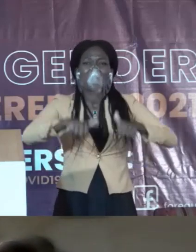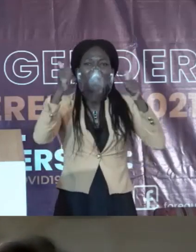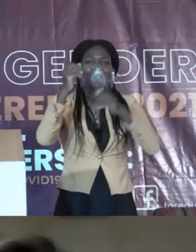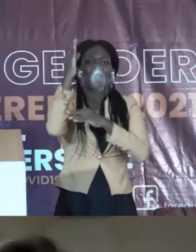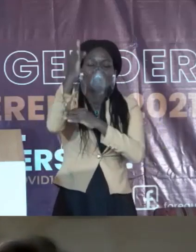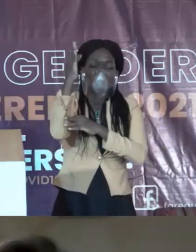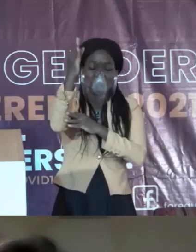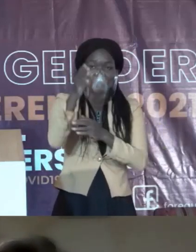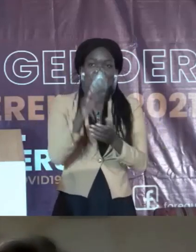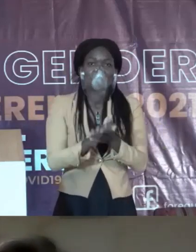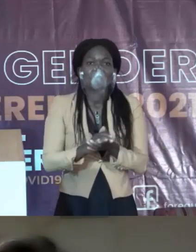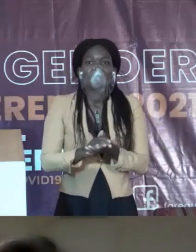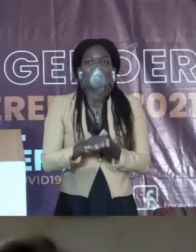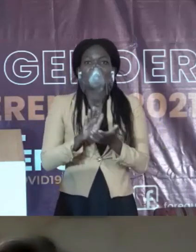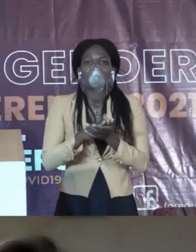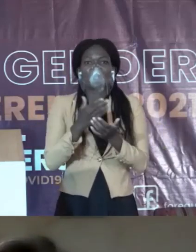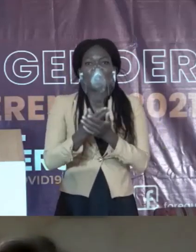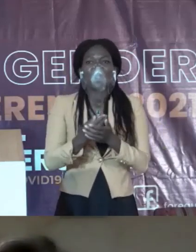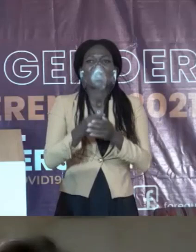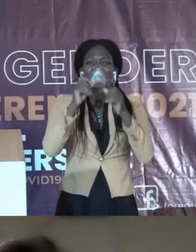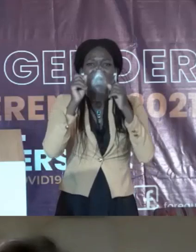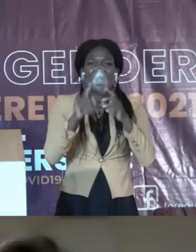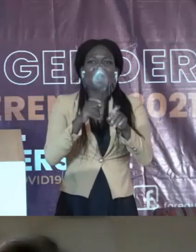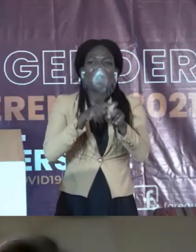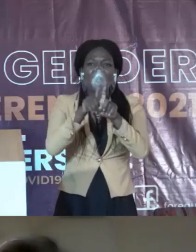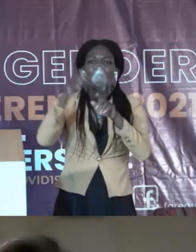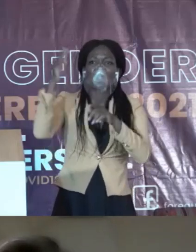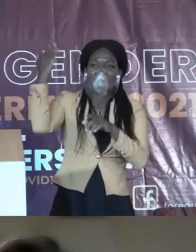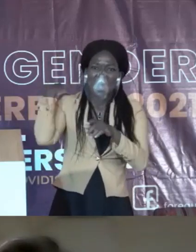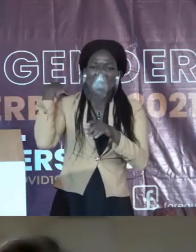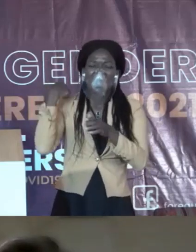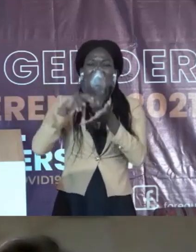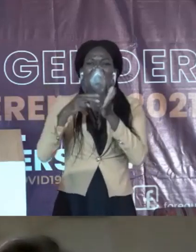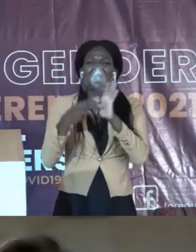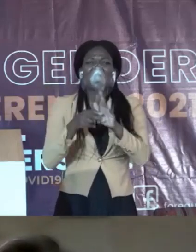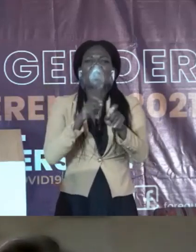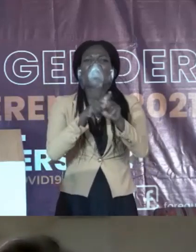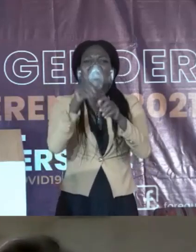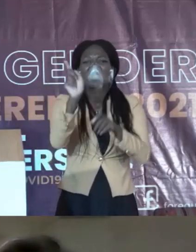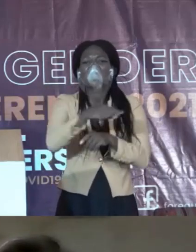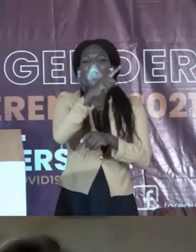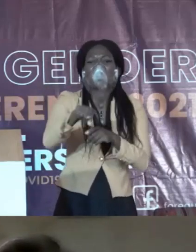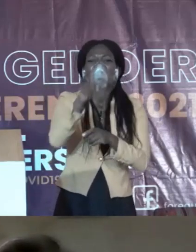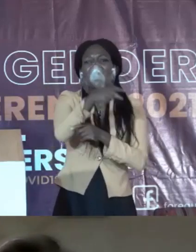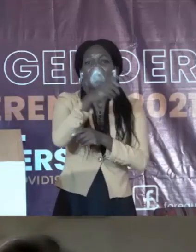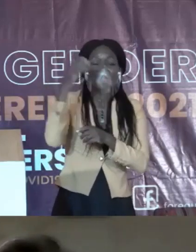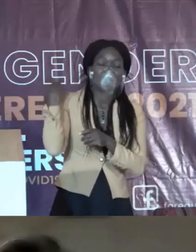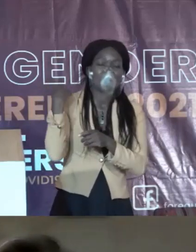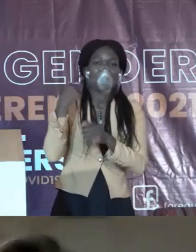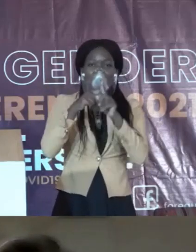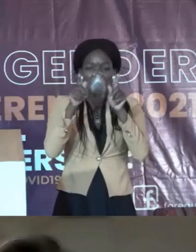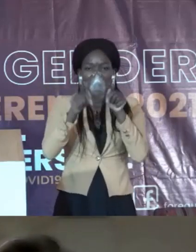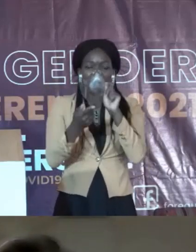if you build back, we are building back into the fault lines which have existed, which includes inequalities by